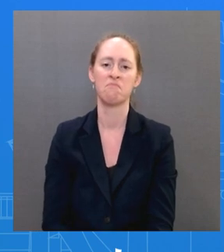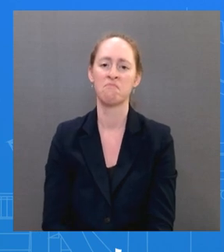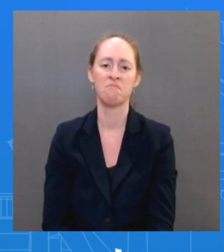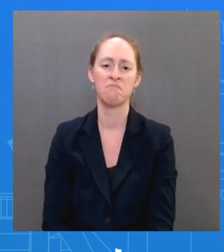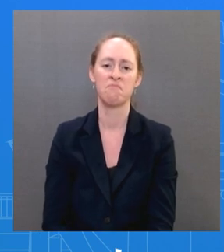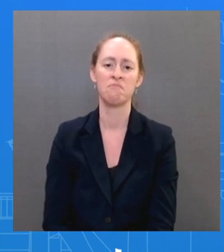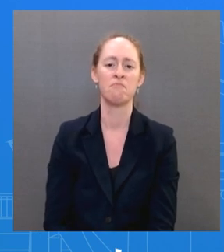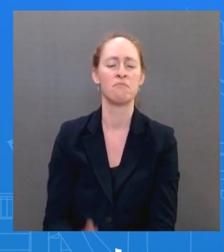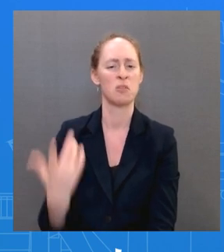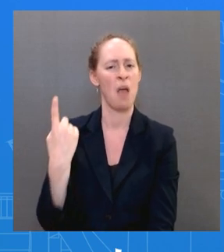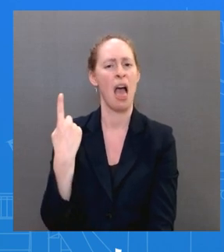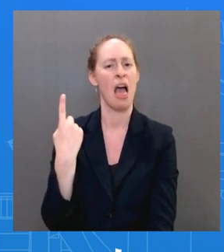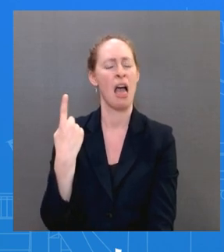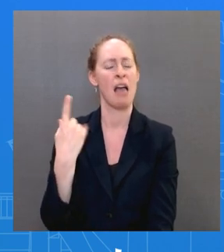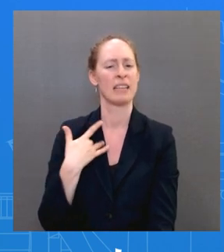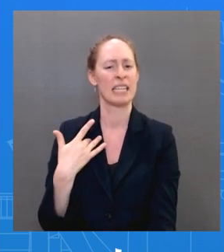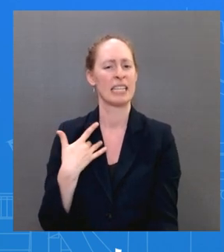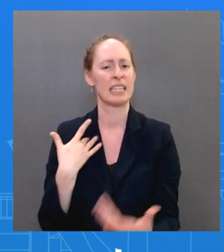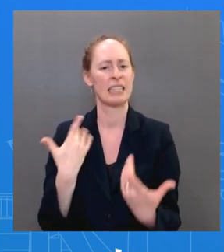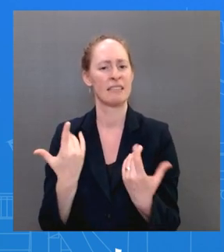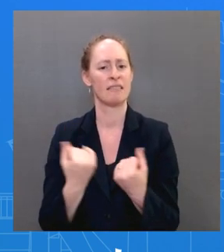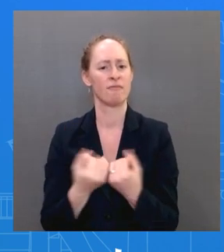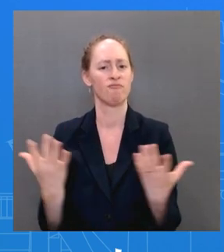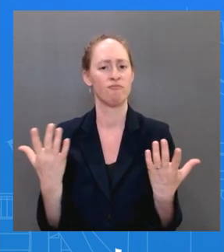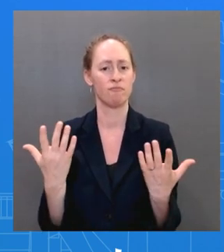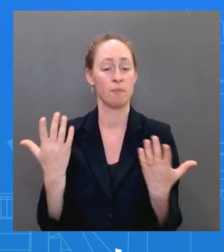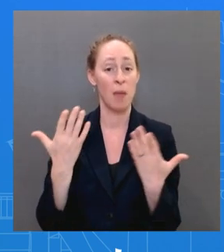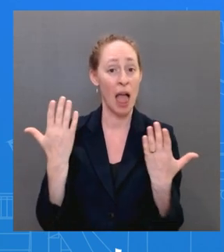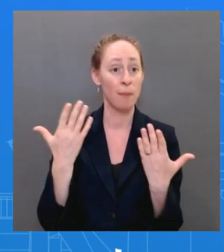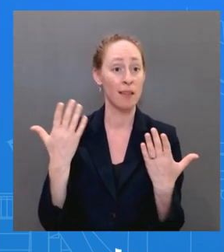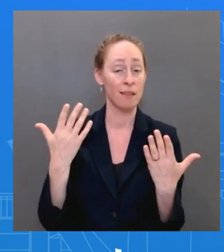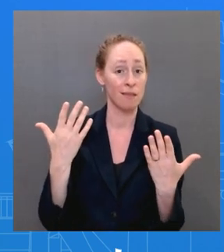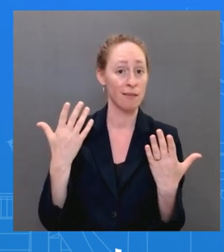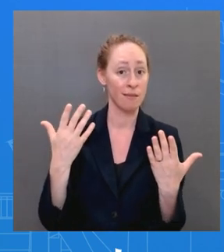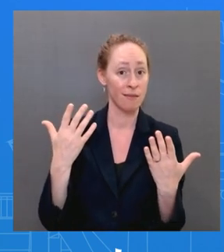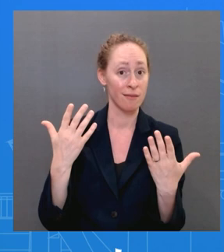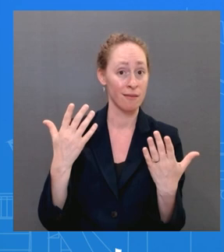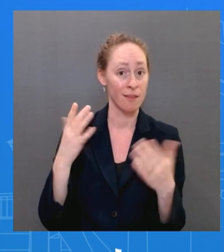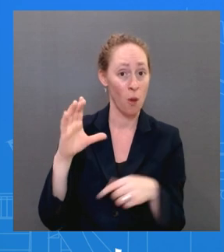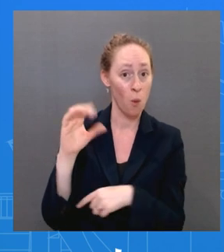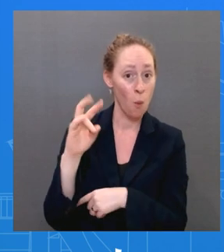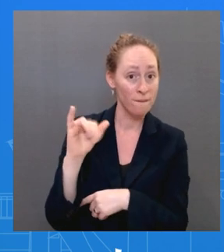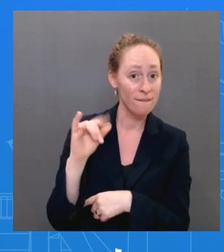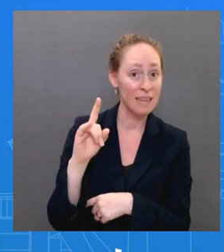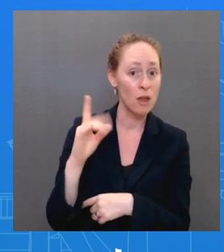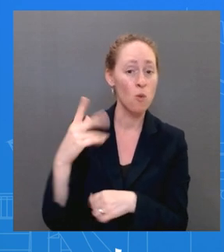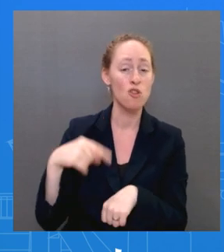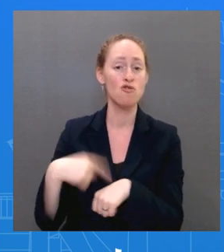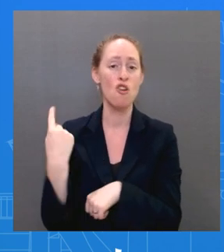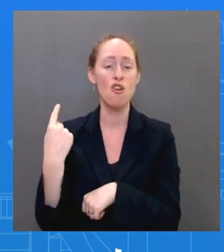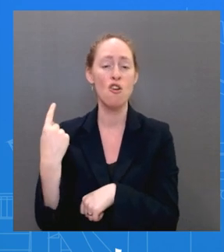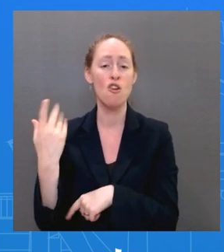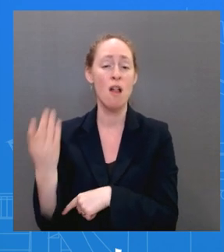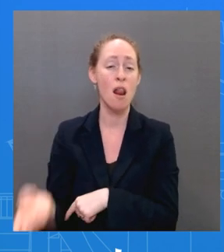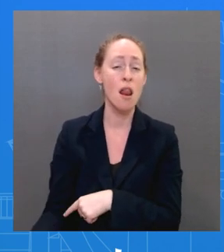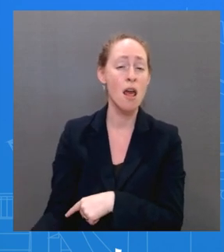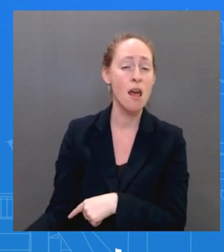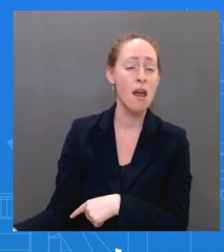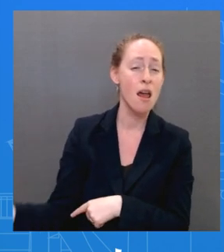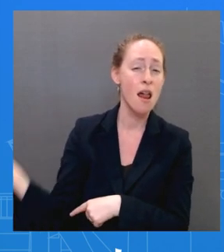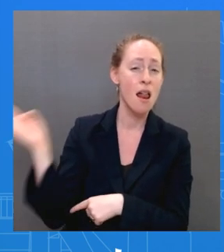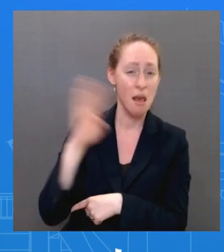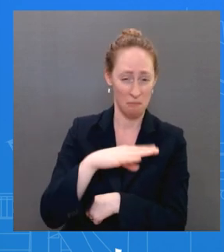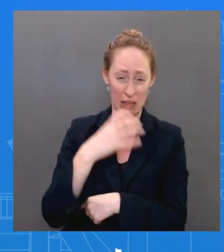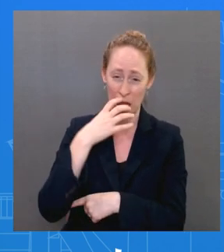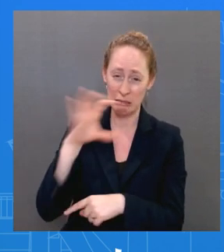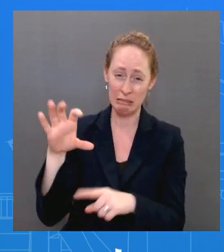COVID or whether he had just had a long day, he'd been standing outside in 95 degree temperatures, speaking. Again, I sometimes look at the